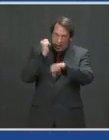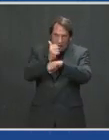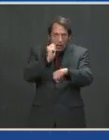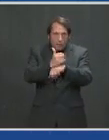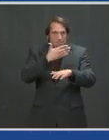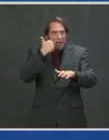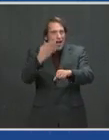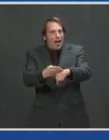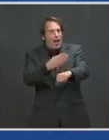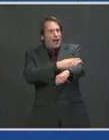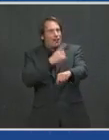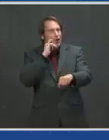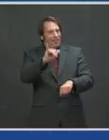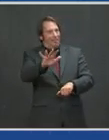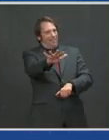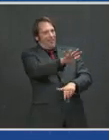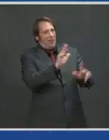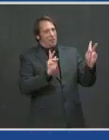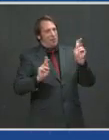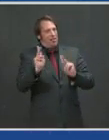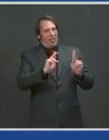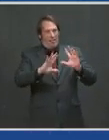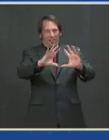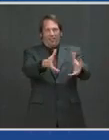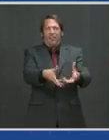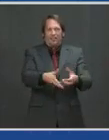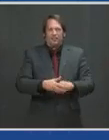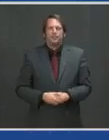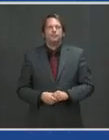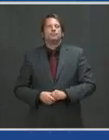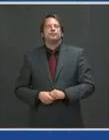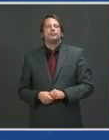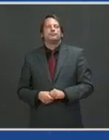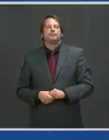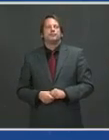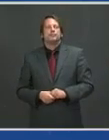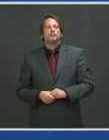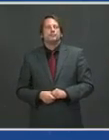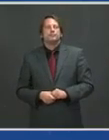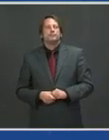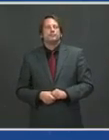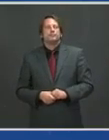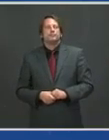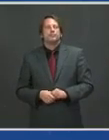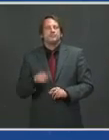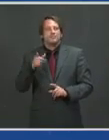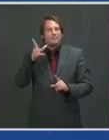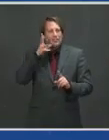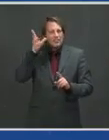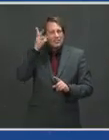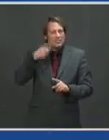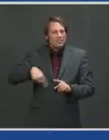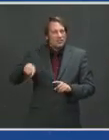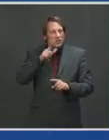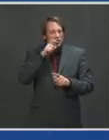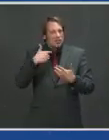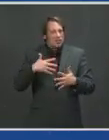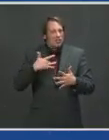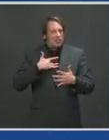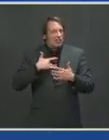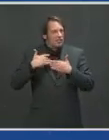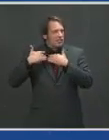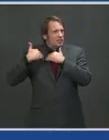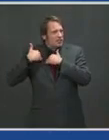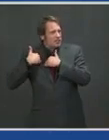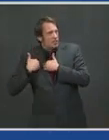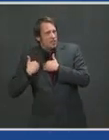about this. Ask the moms and dads in the sandwich generation, the folks carrying enormous personal and financial strains trying to raise